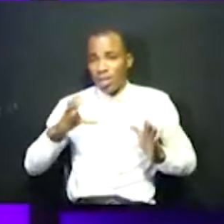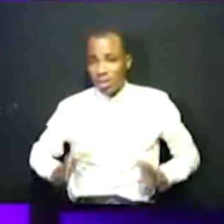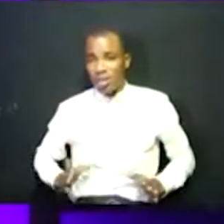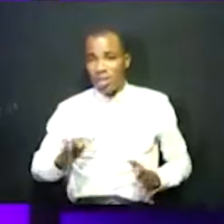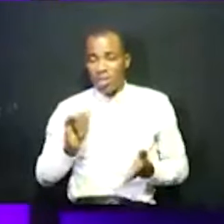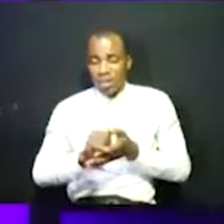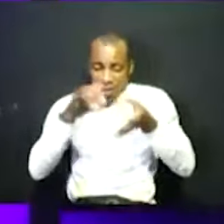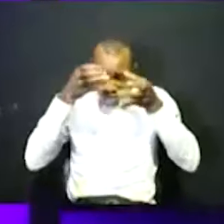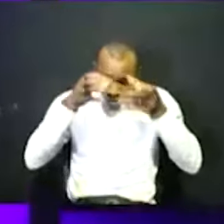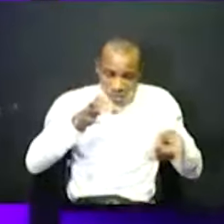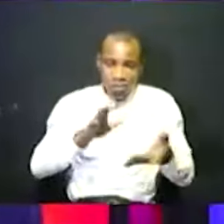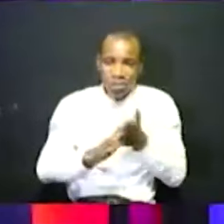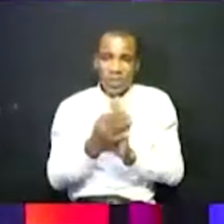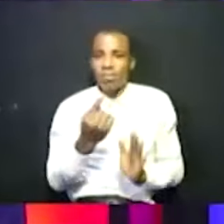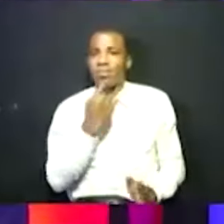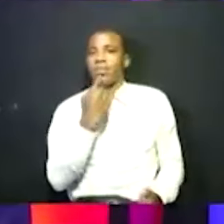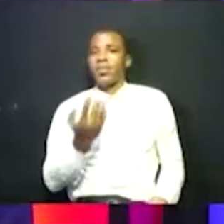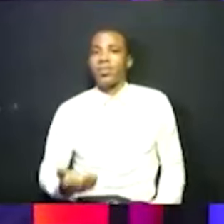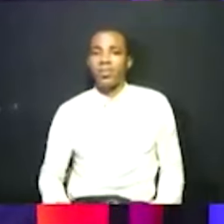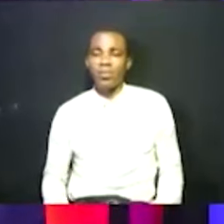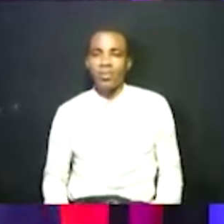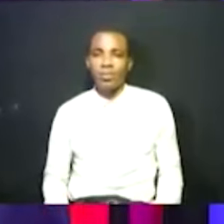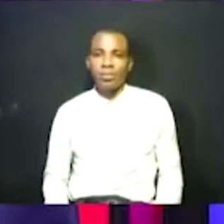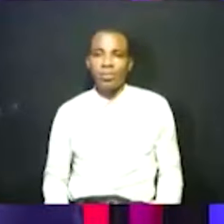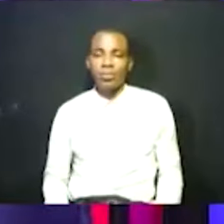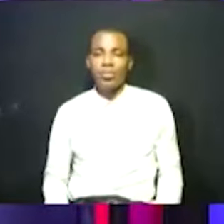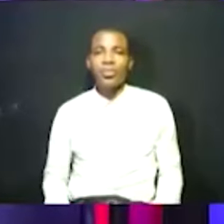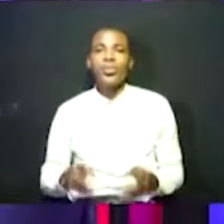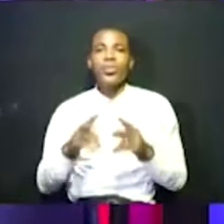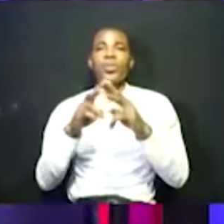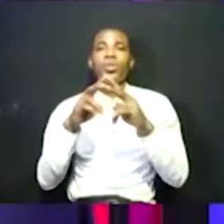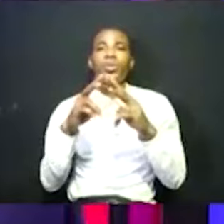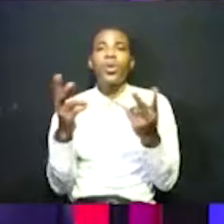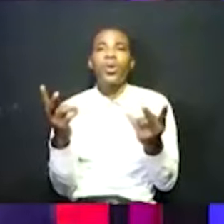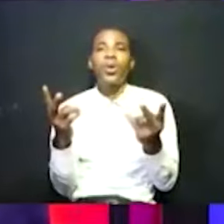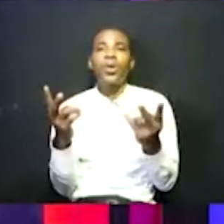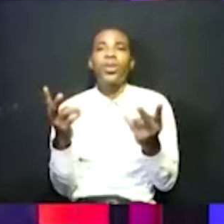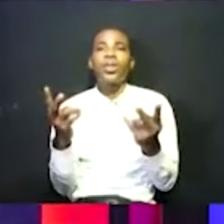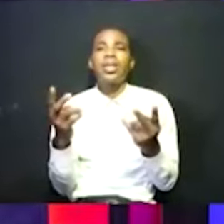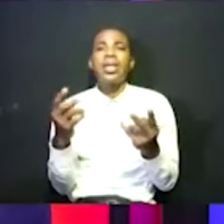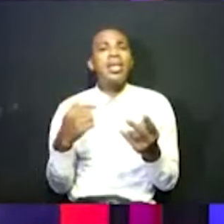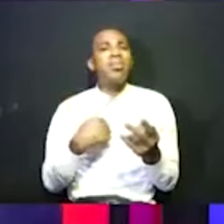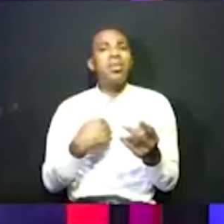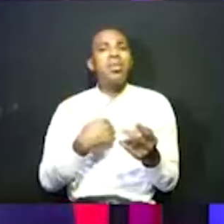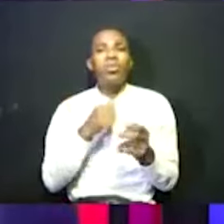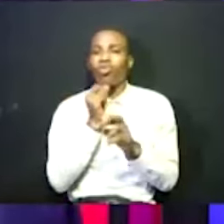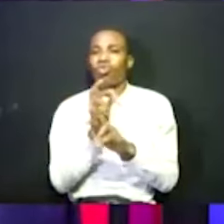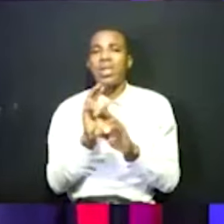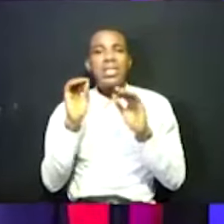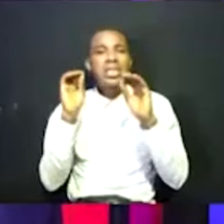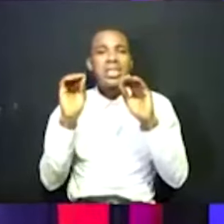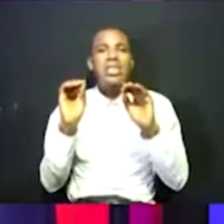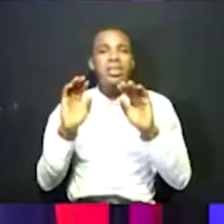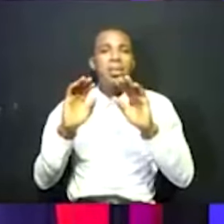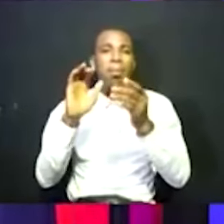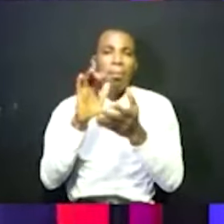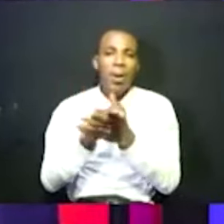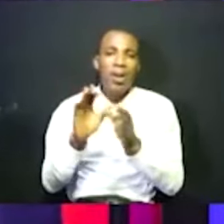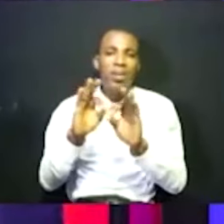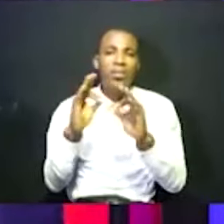en yebunabem. So my approach in this series is not to teach about marriage and family